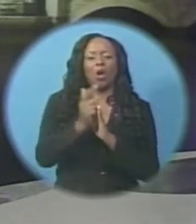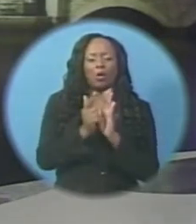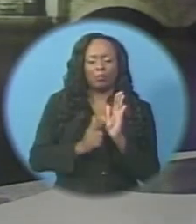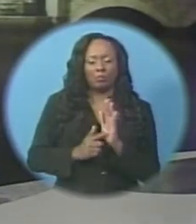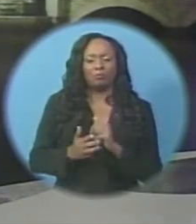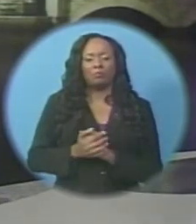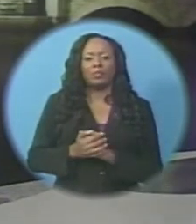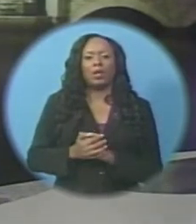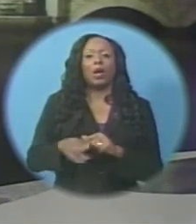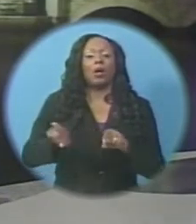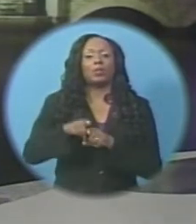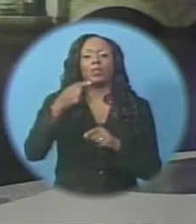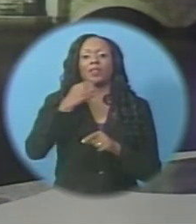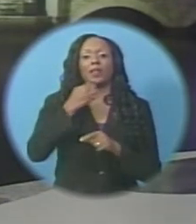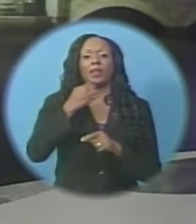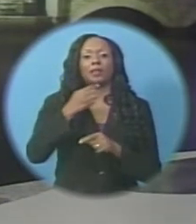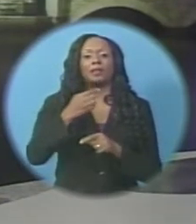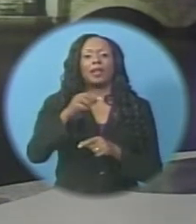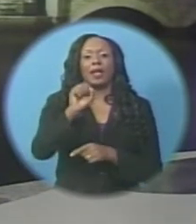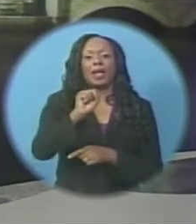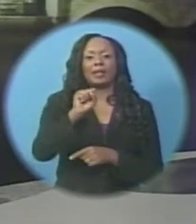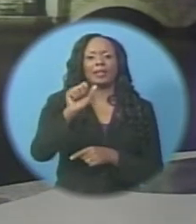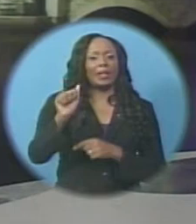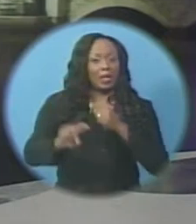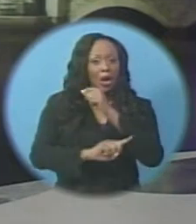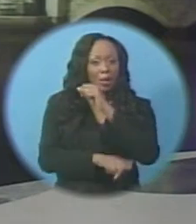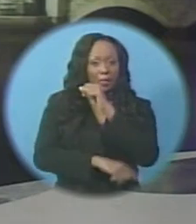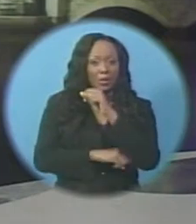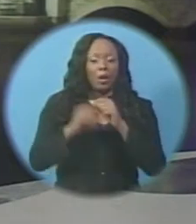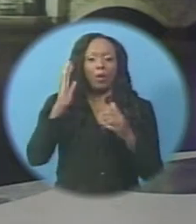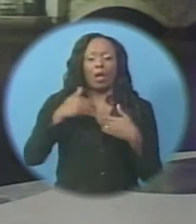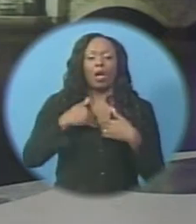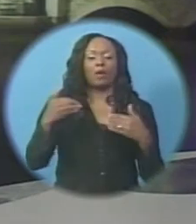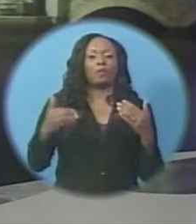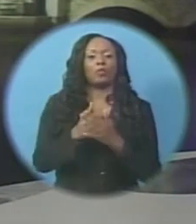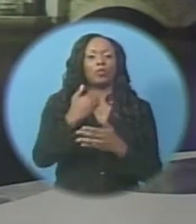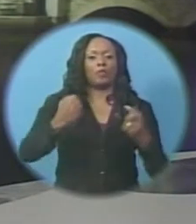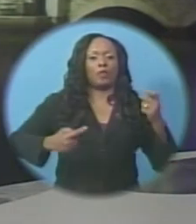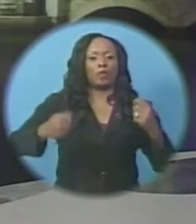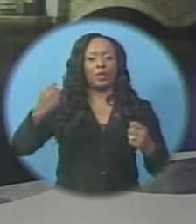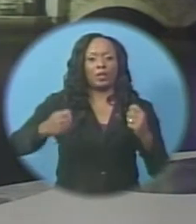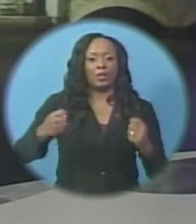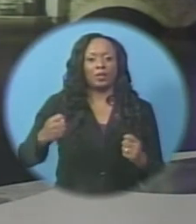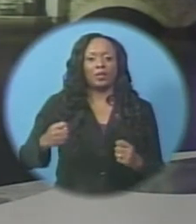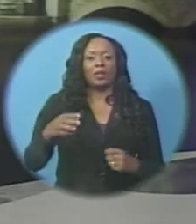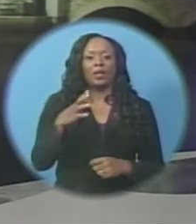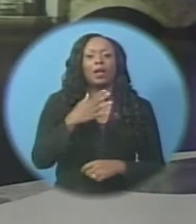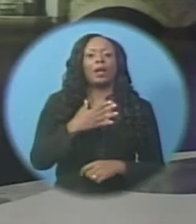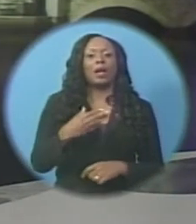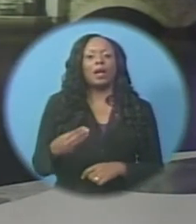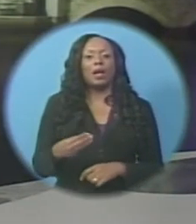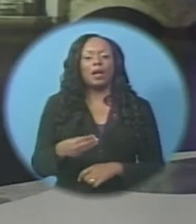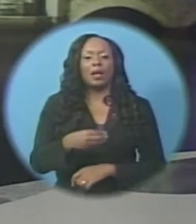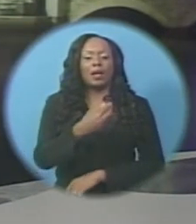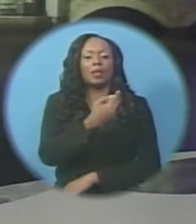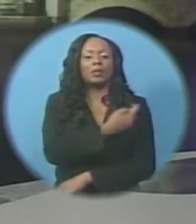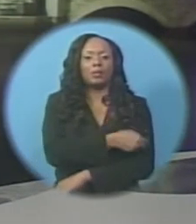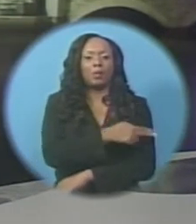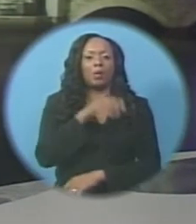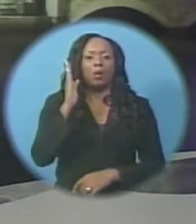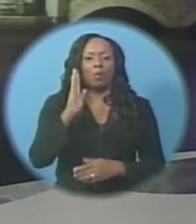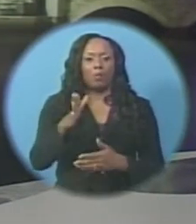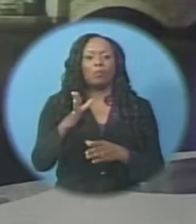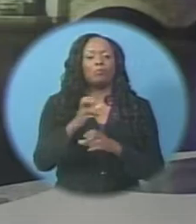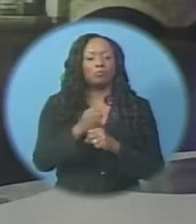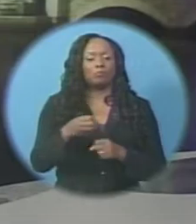for the Sanitation Service Authority and critical financing for the island's lone major healthcare facility as two of the key areas which